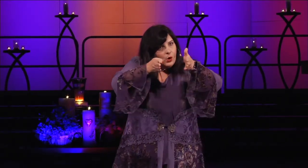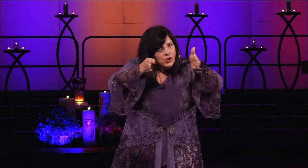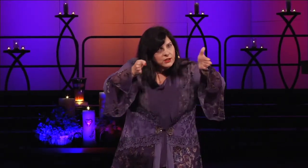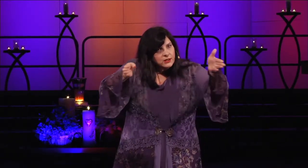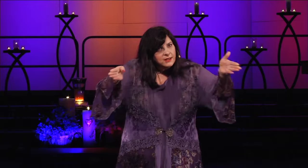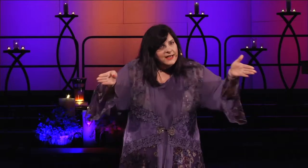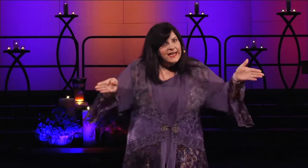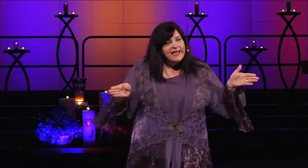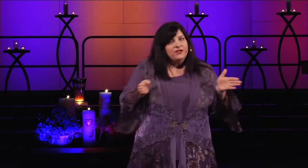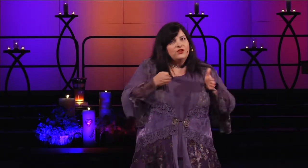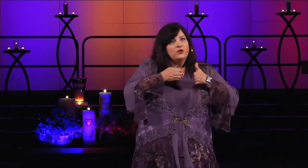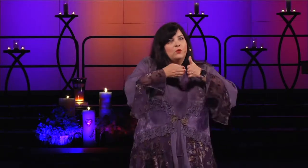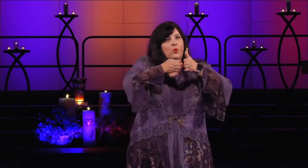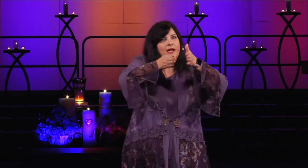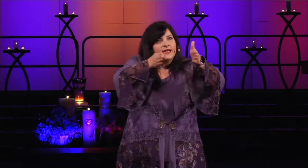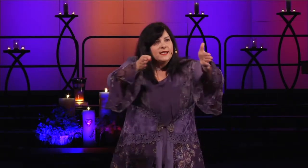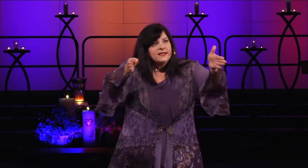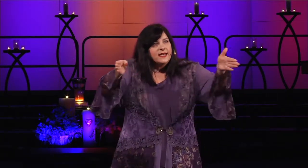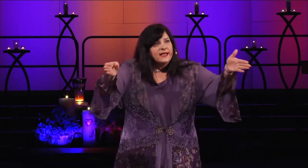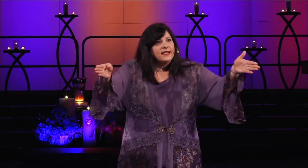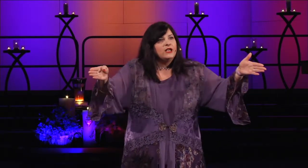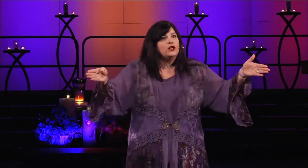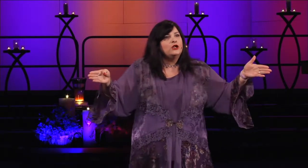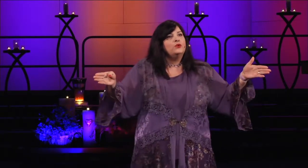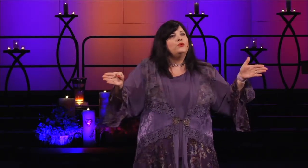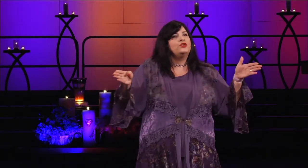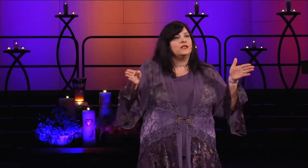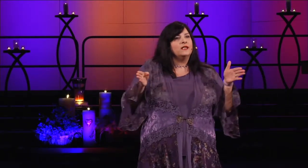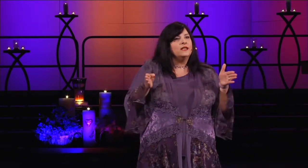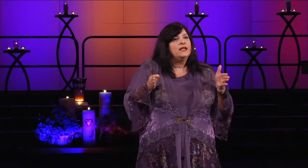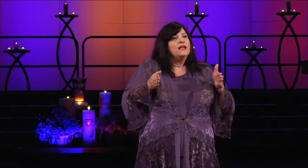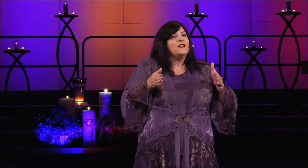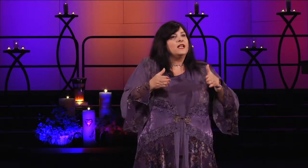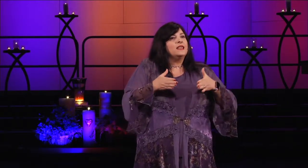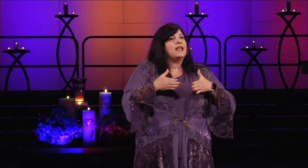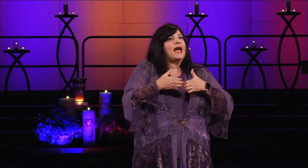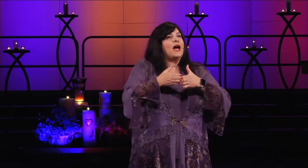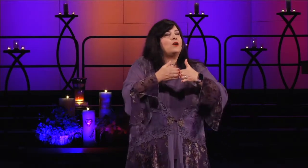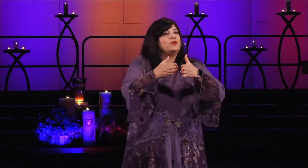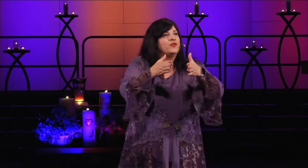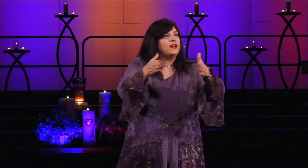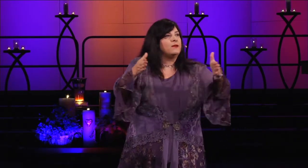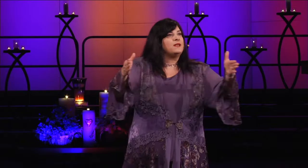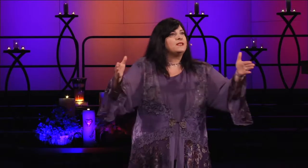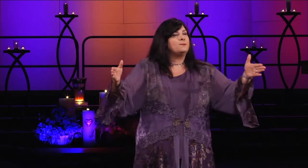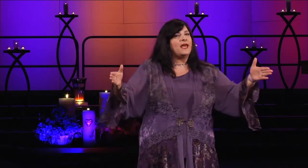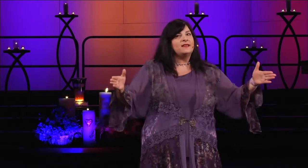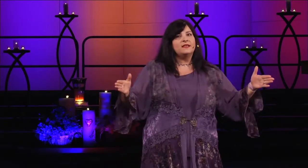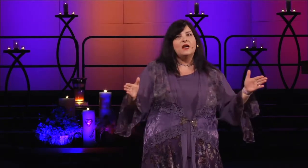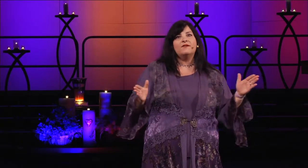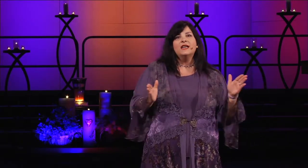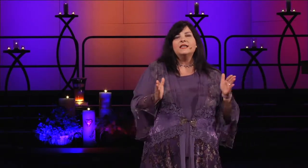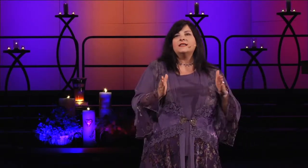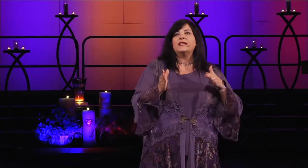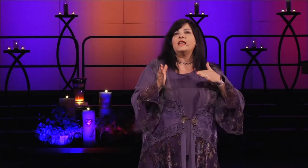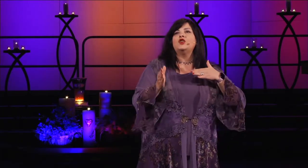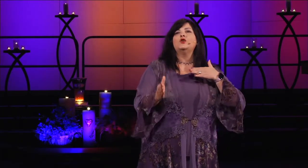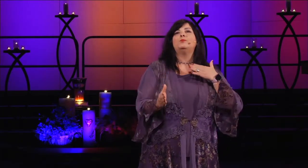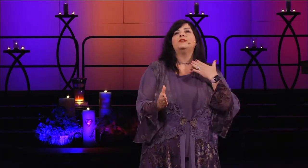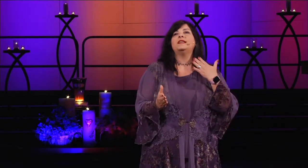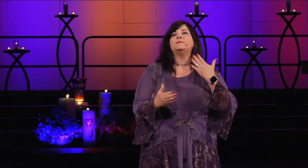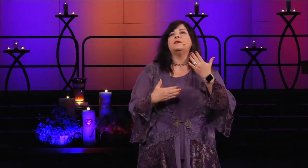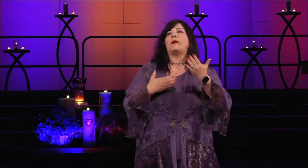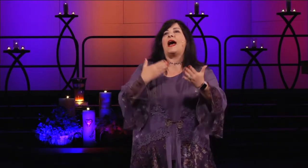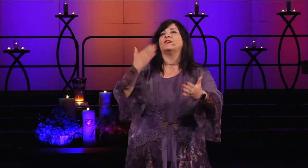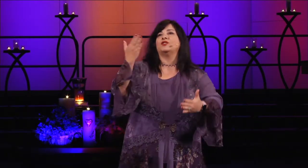mystic portal into oneness and inclusion that allows for there to be space enough to say,